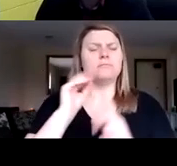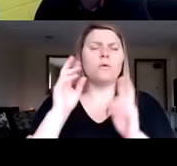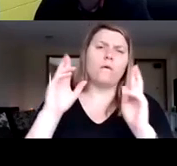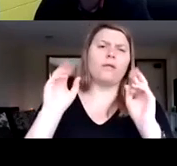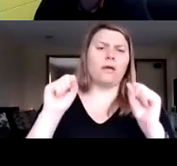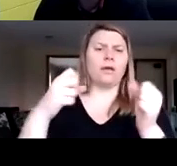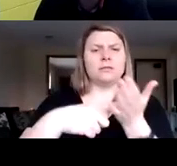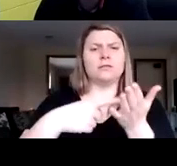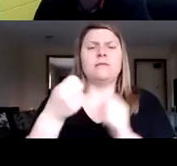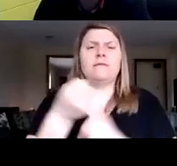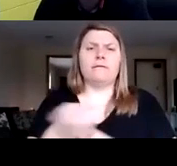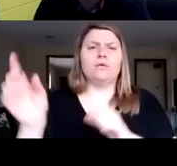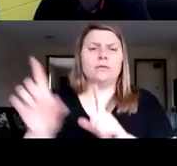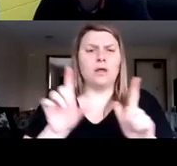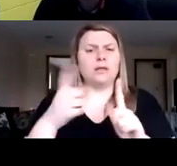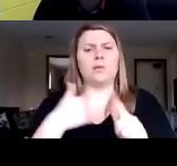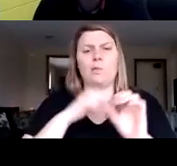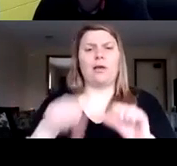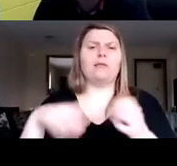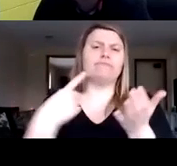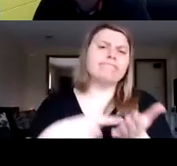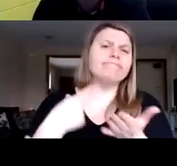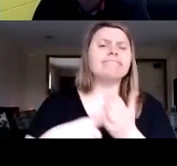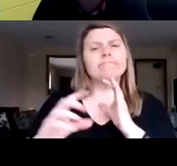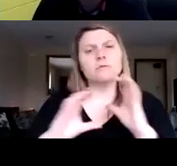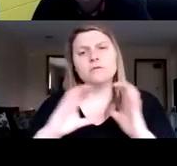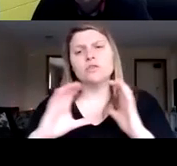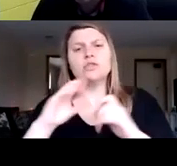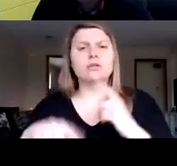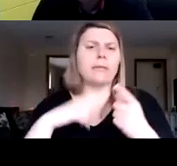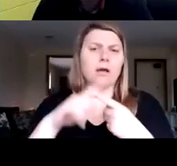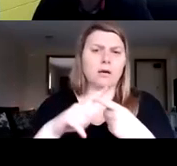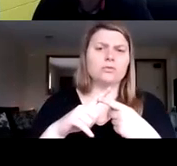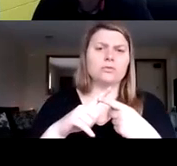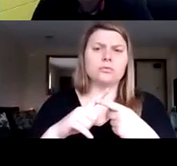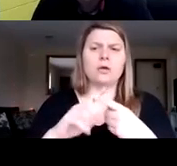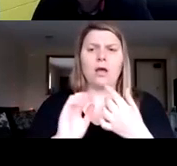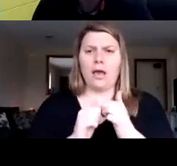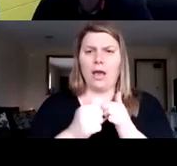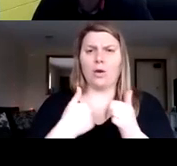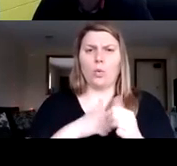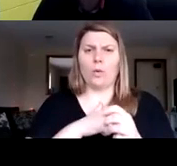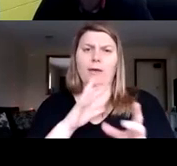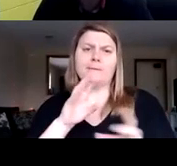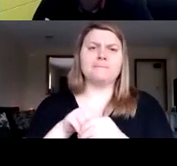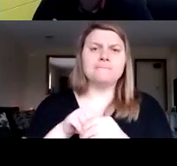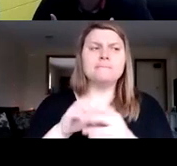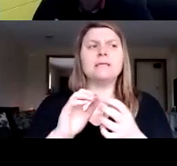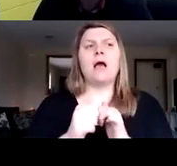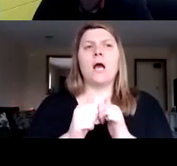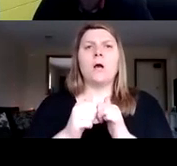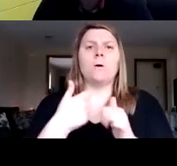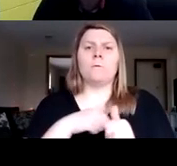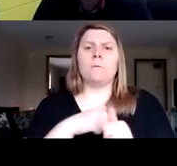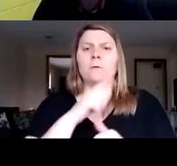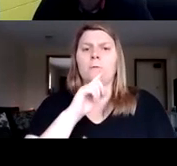these slides and we can spend a little bit of time having a conversation about how do we get engaged, how do we